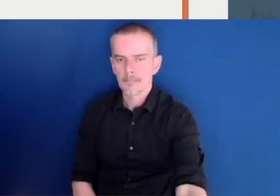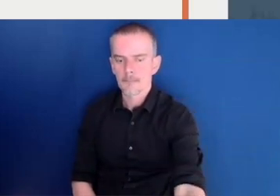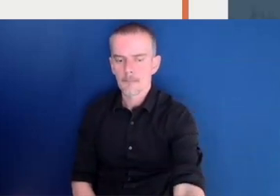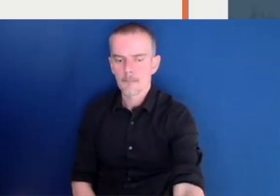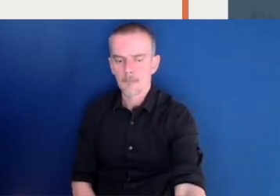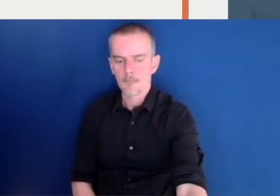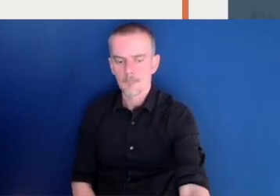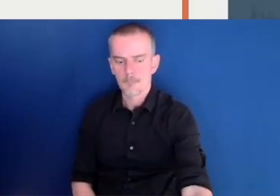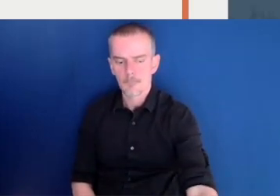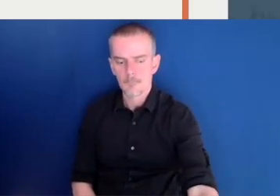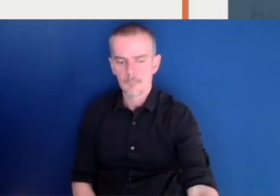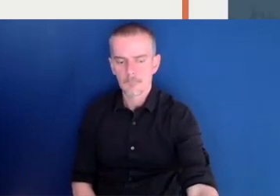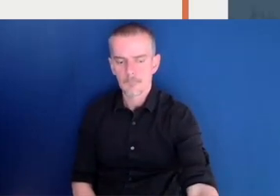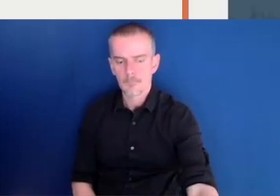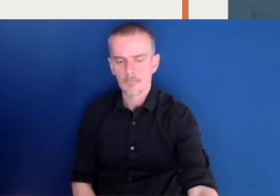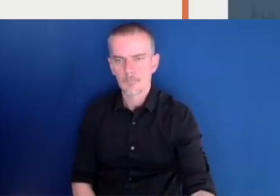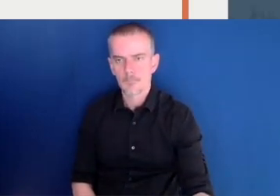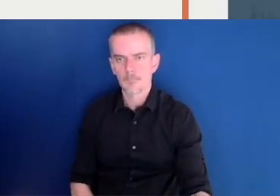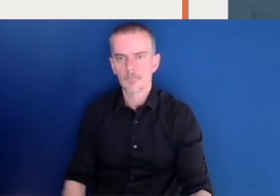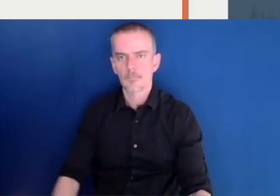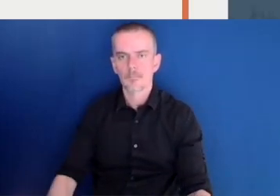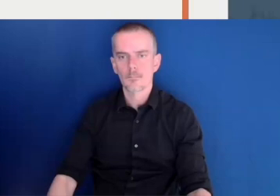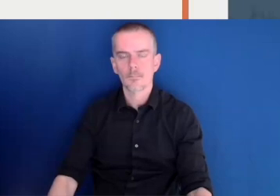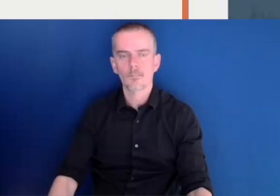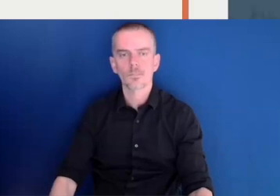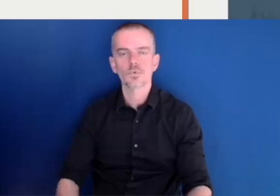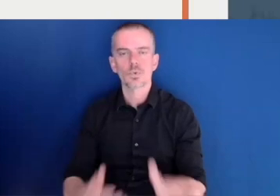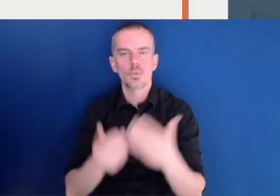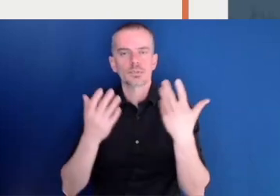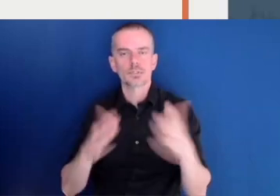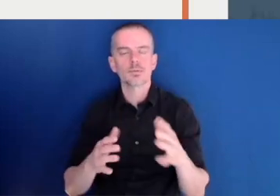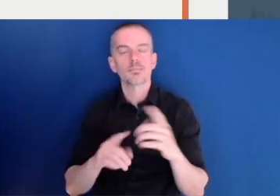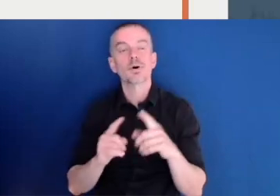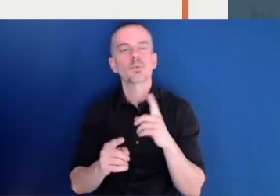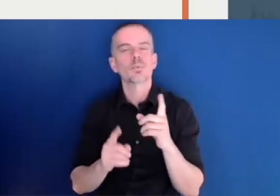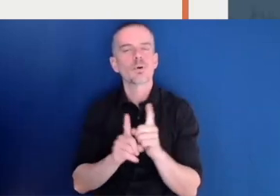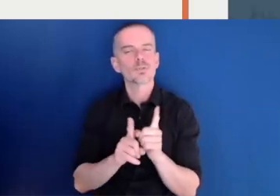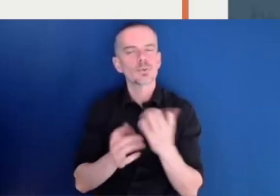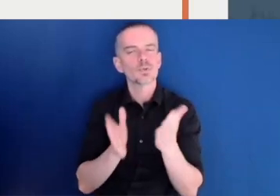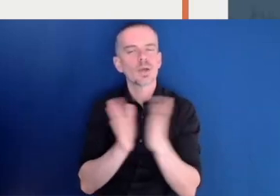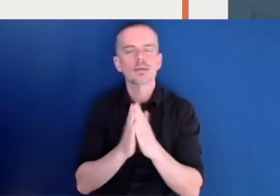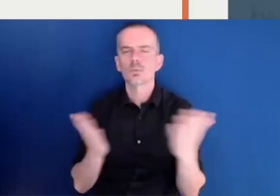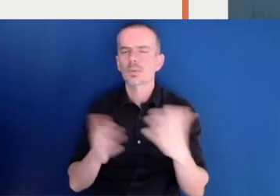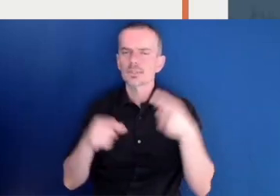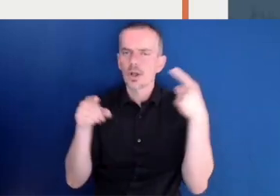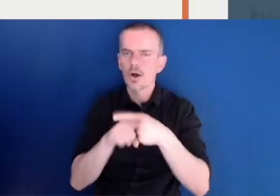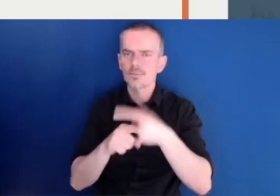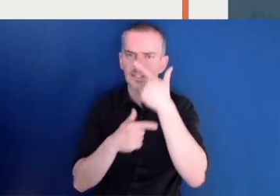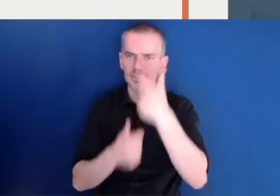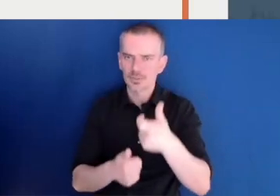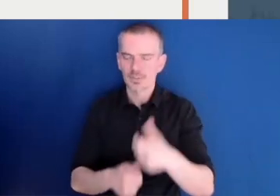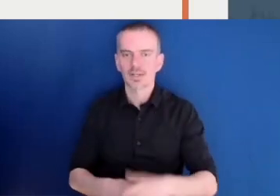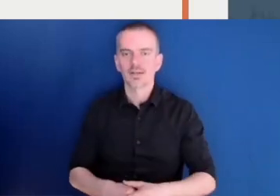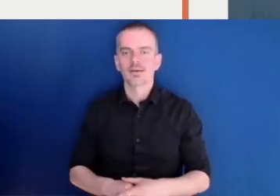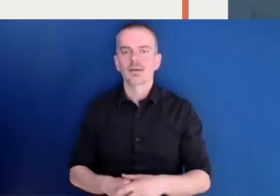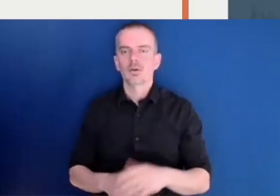this. We did want to ask, what is a conflict of interest? We're going to be covering kind of what should be in your conflict of